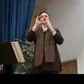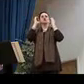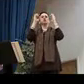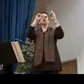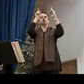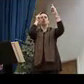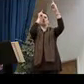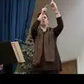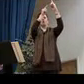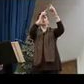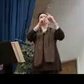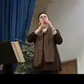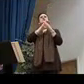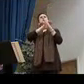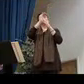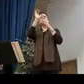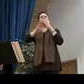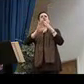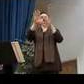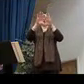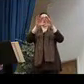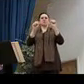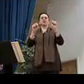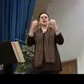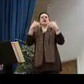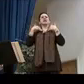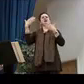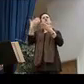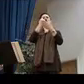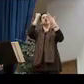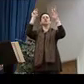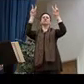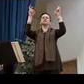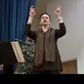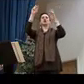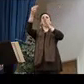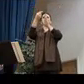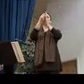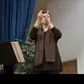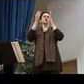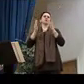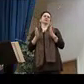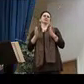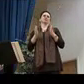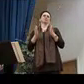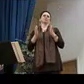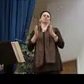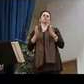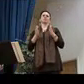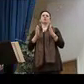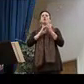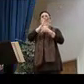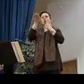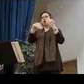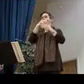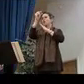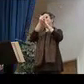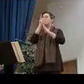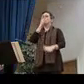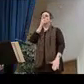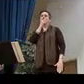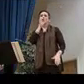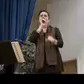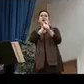and have earned the title of graduate. For all of the graduates who have worked full-time